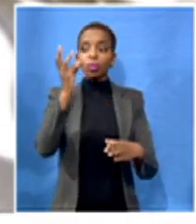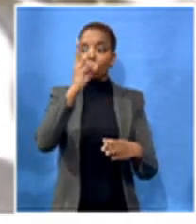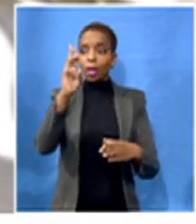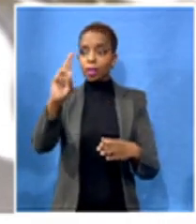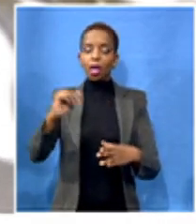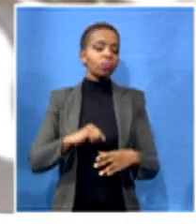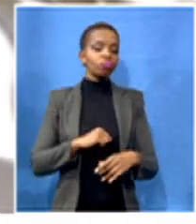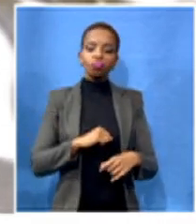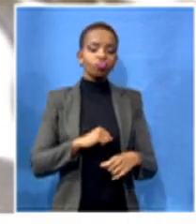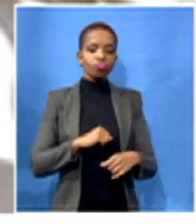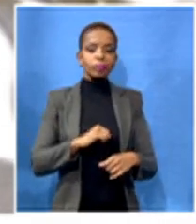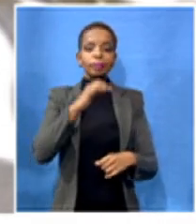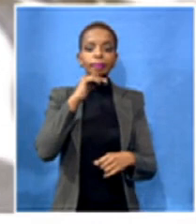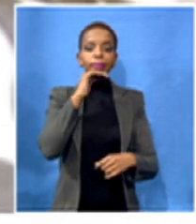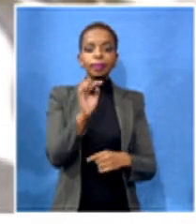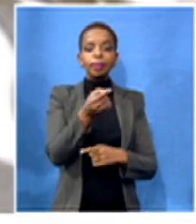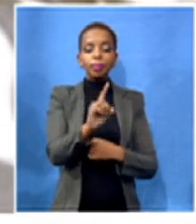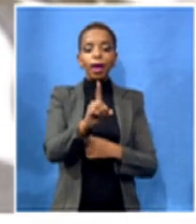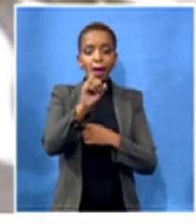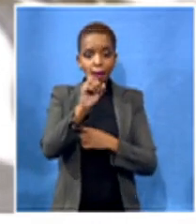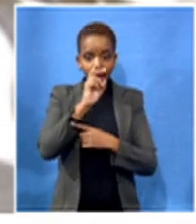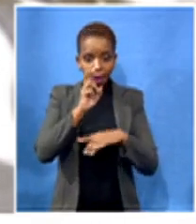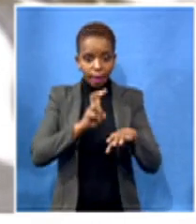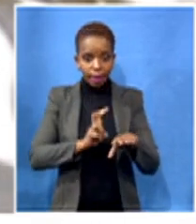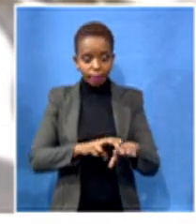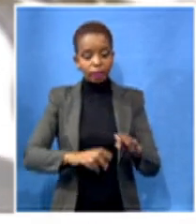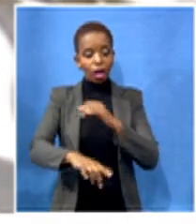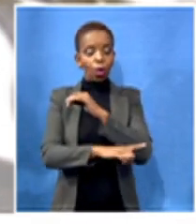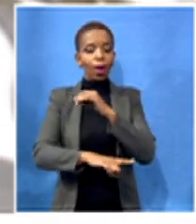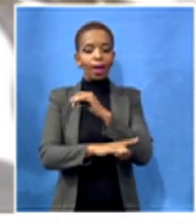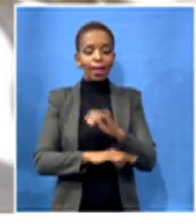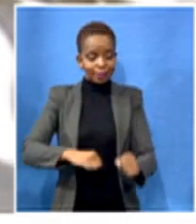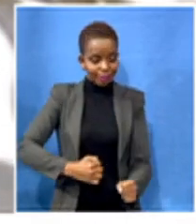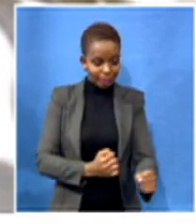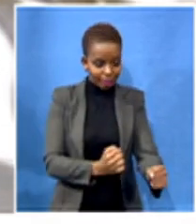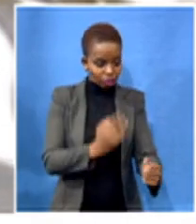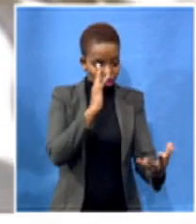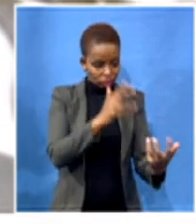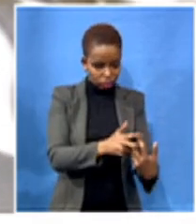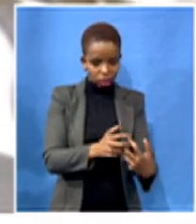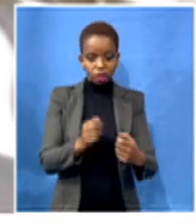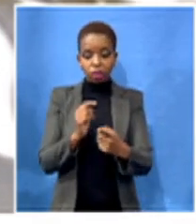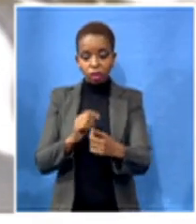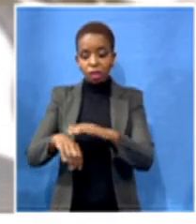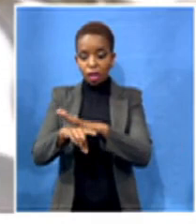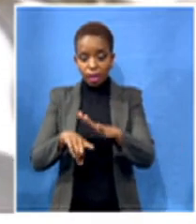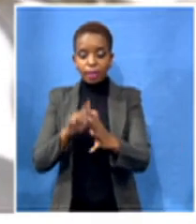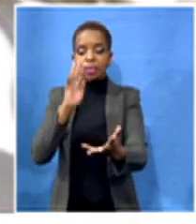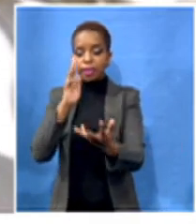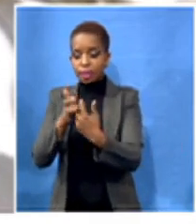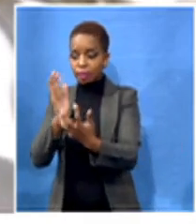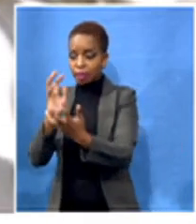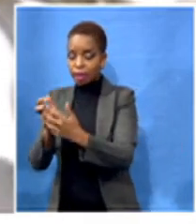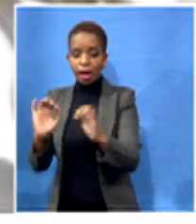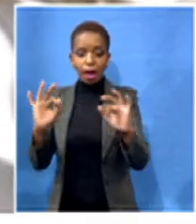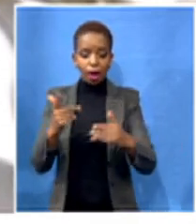be adopting different localized strategy, localized data, and localized interventions. So that is where